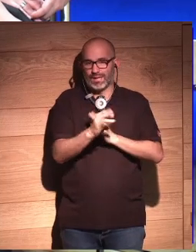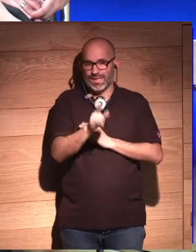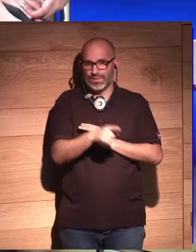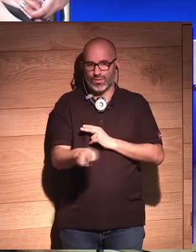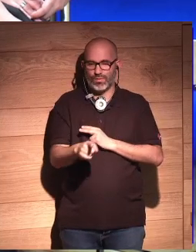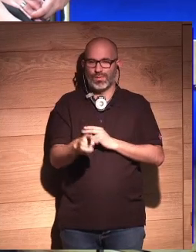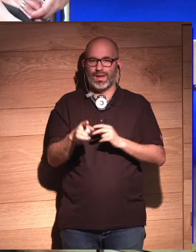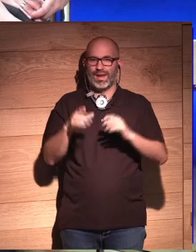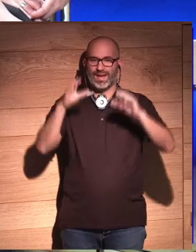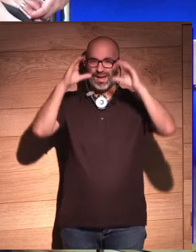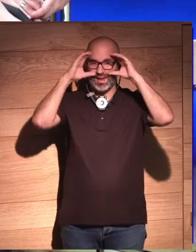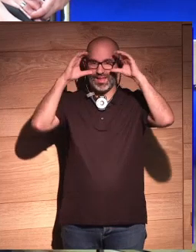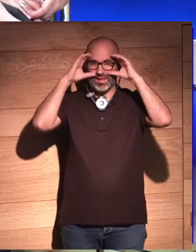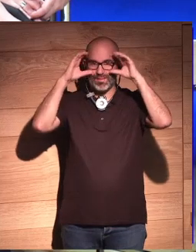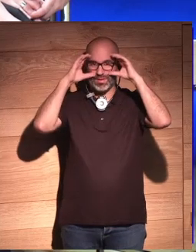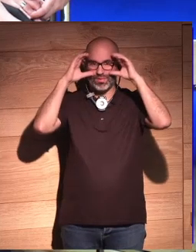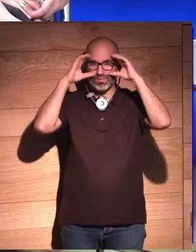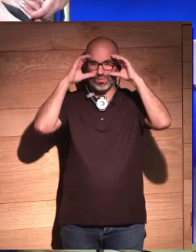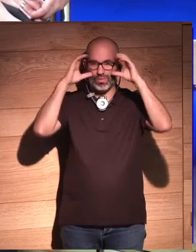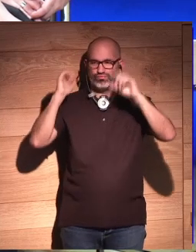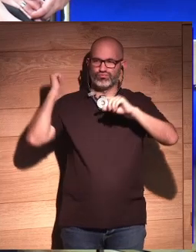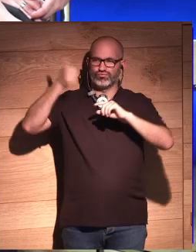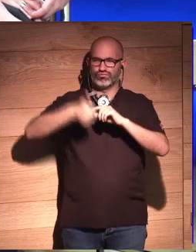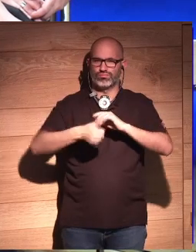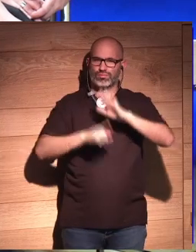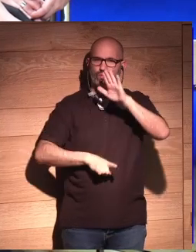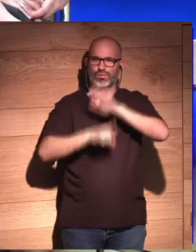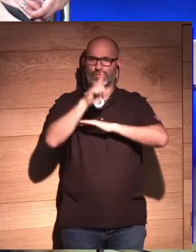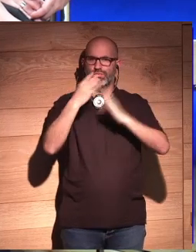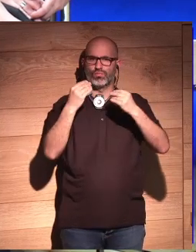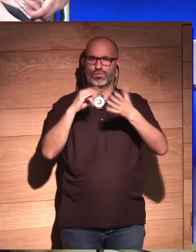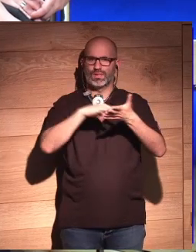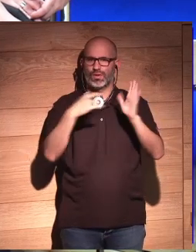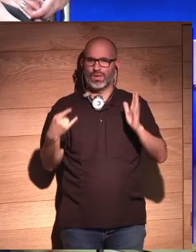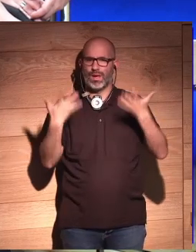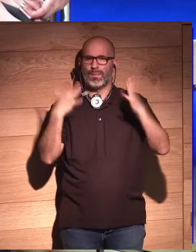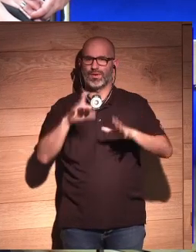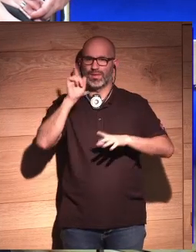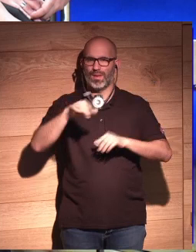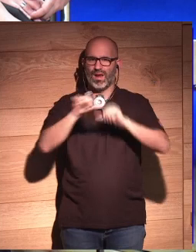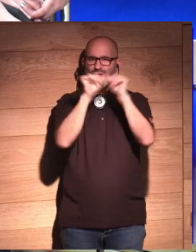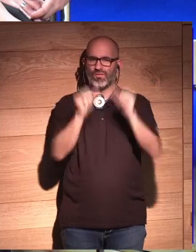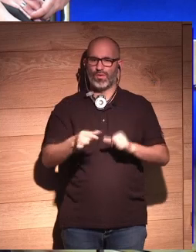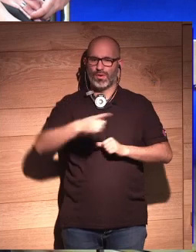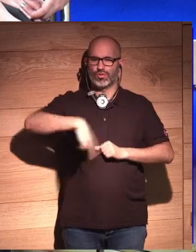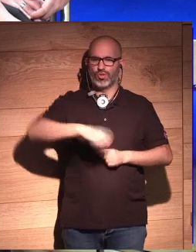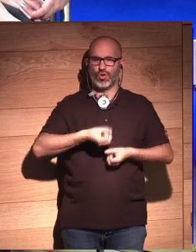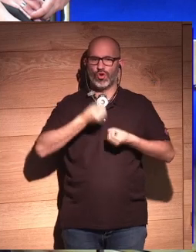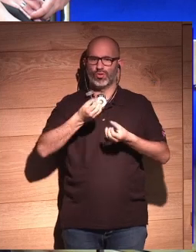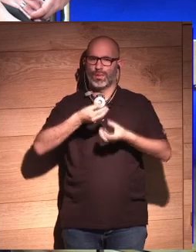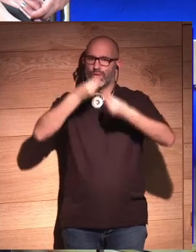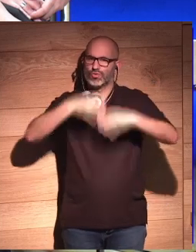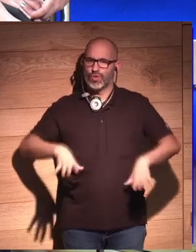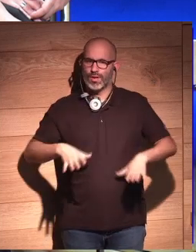lot, technologically speaking, but the way we tell stories or the rhythm within the stories, have you seen any development in how they're writing